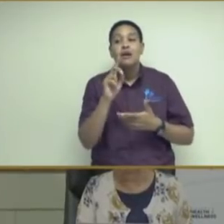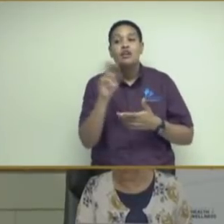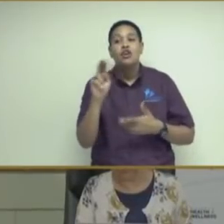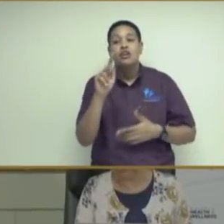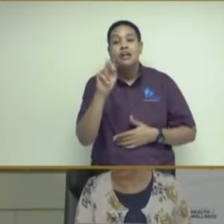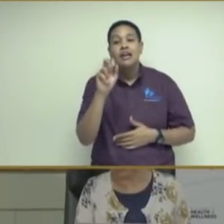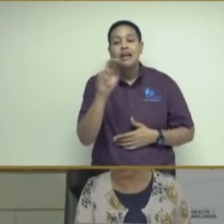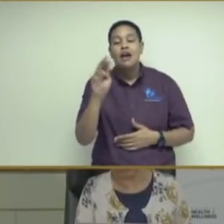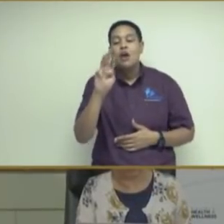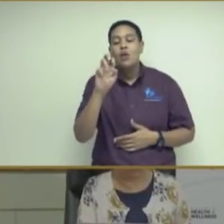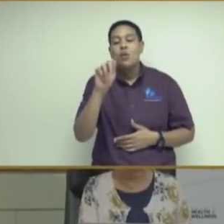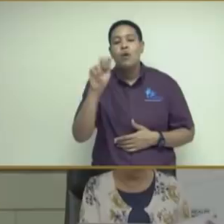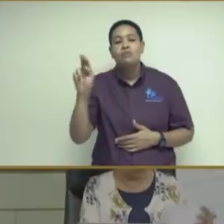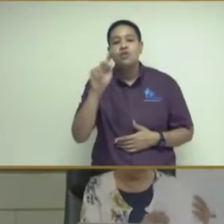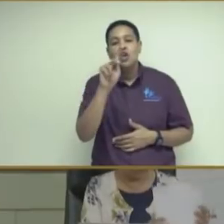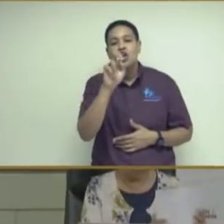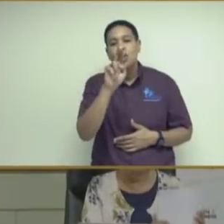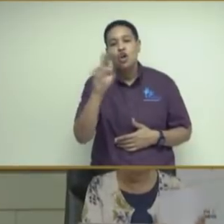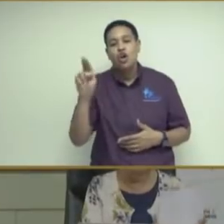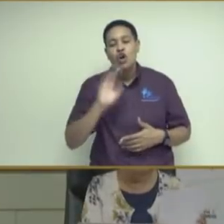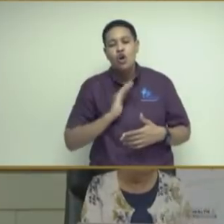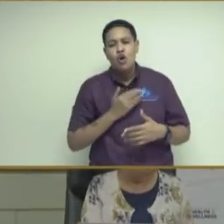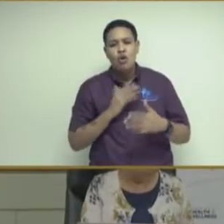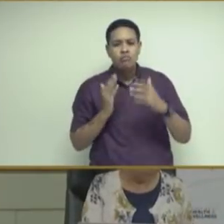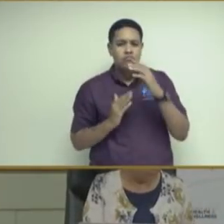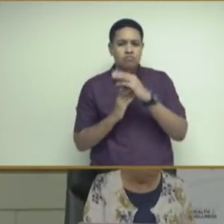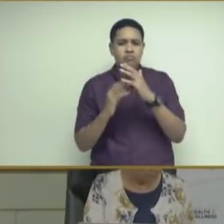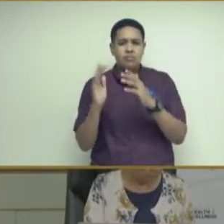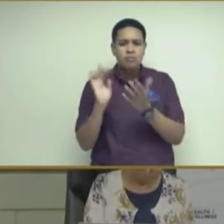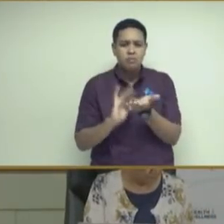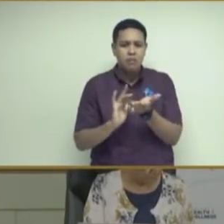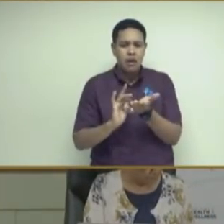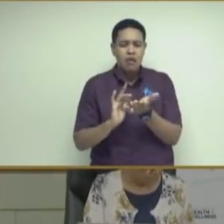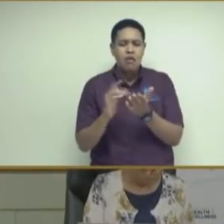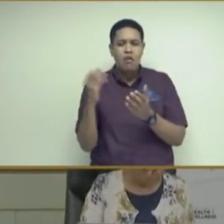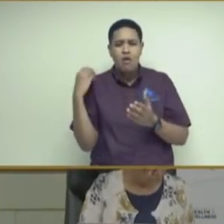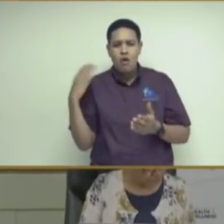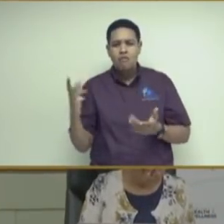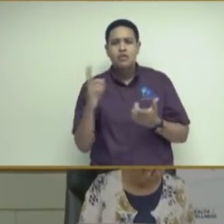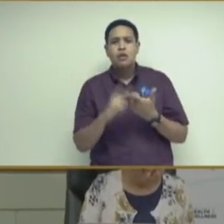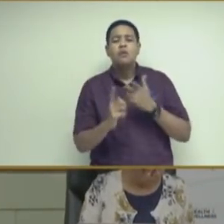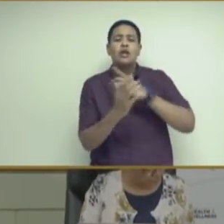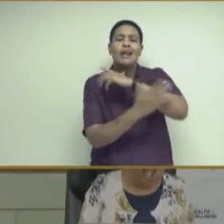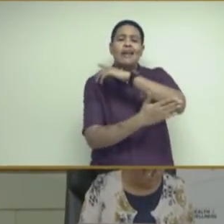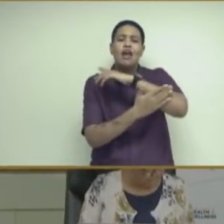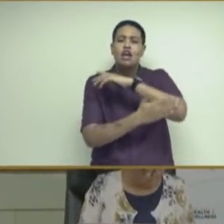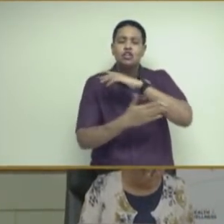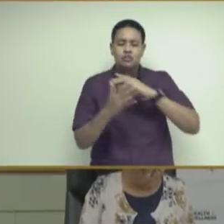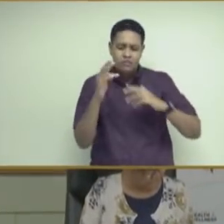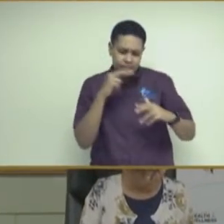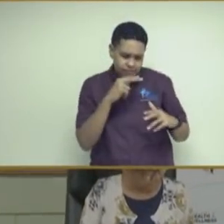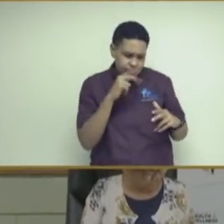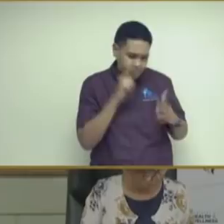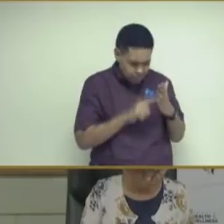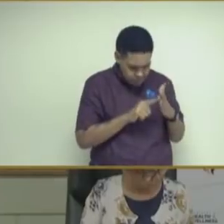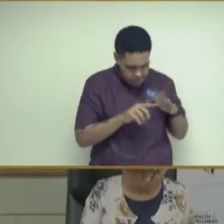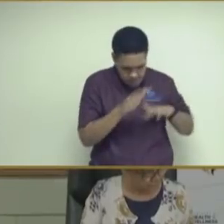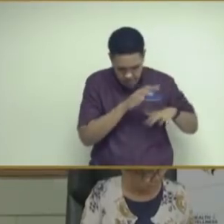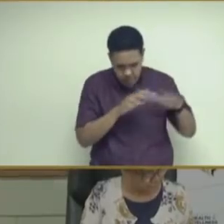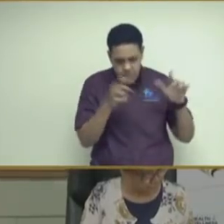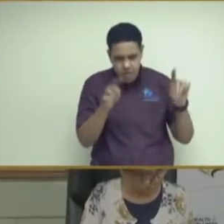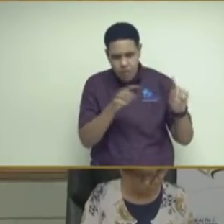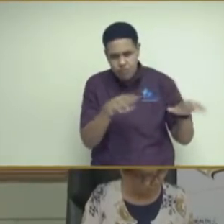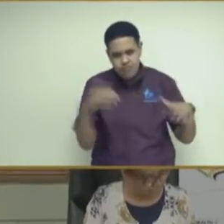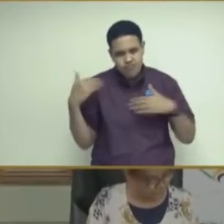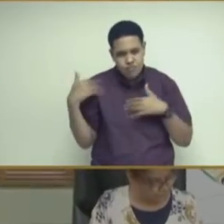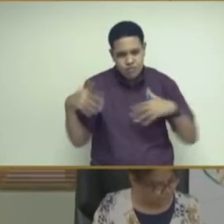Carr, our Principal Medical Officer and National Epidemiologist. We'll begin this evening with the latest update on COVID-19